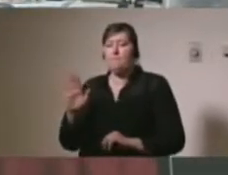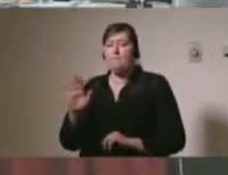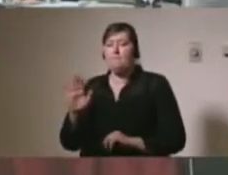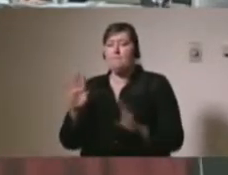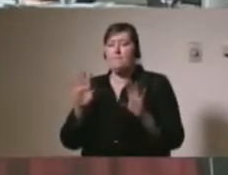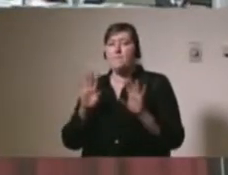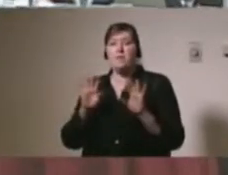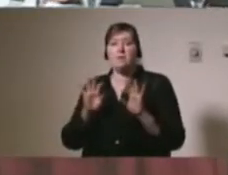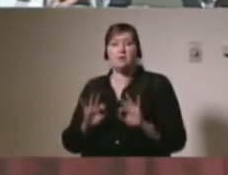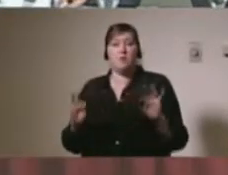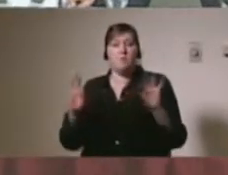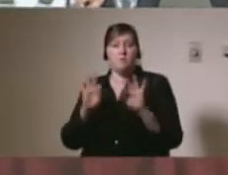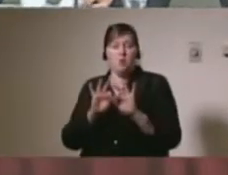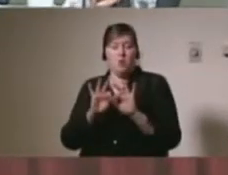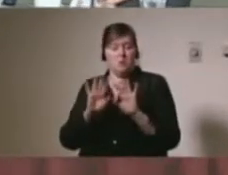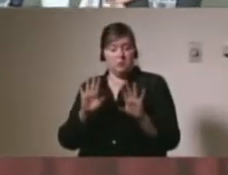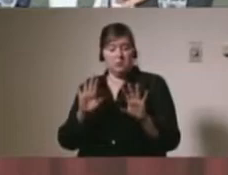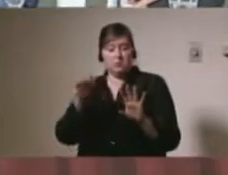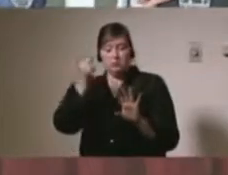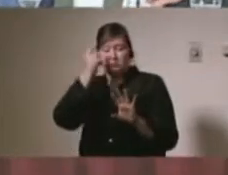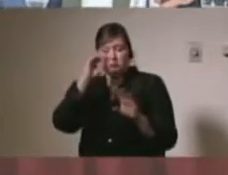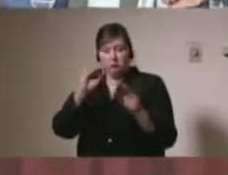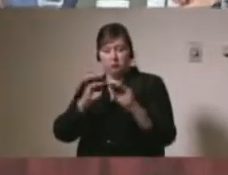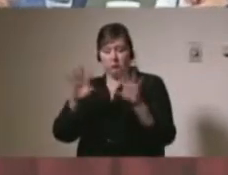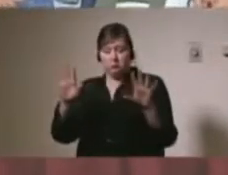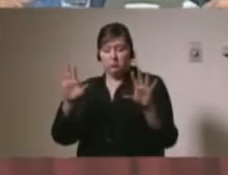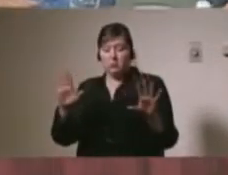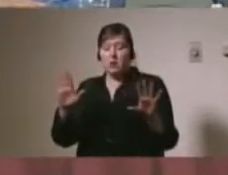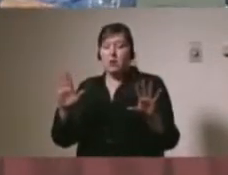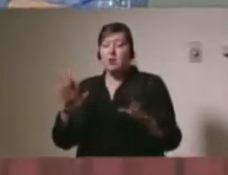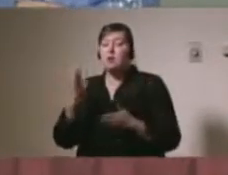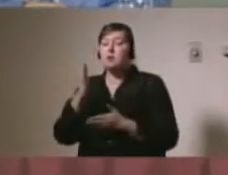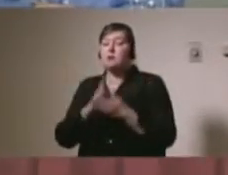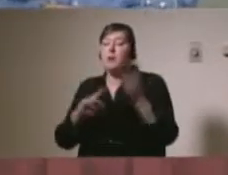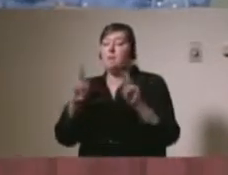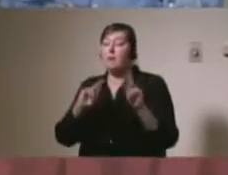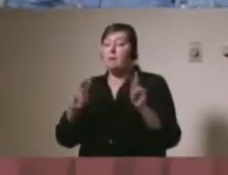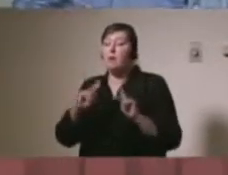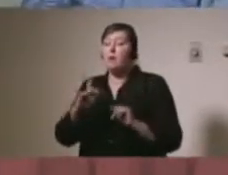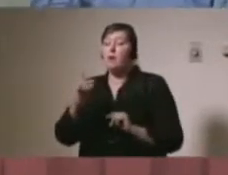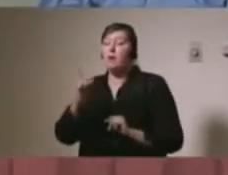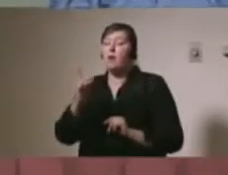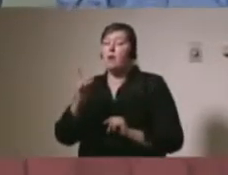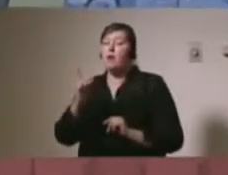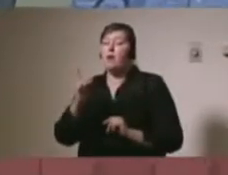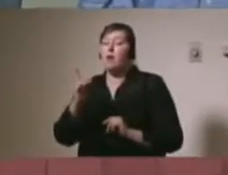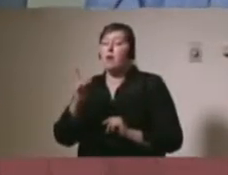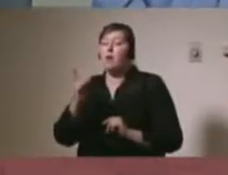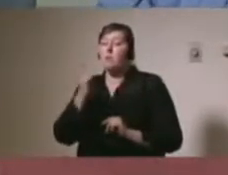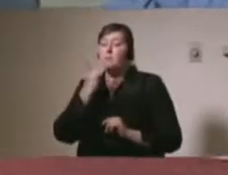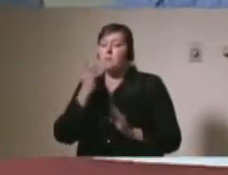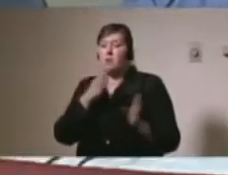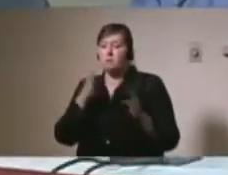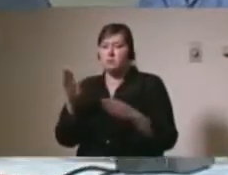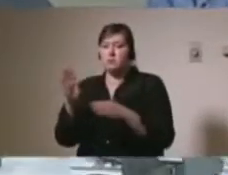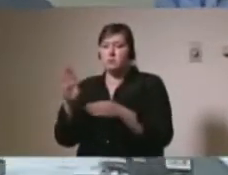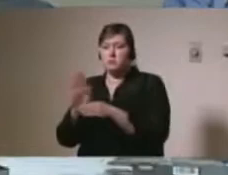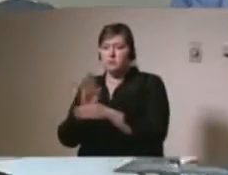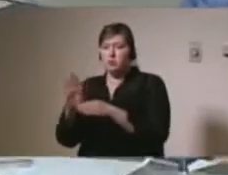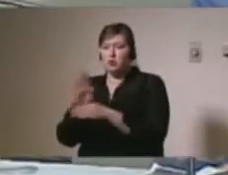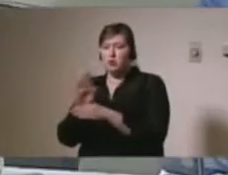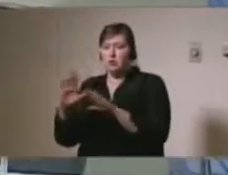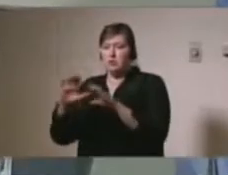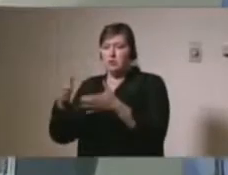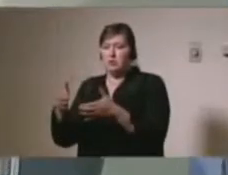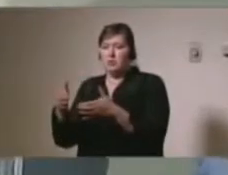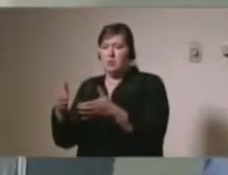people decided to go to the commercial sector because they were constrained to do that, because the non-commercial